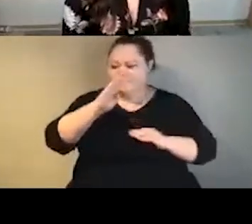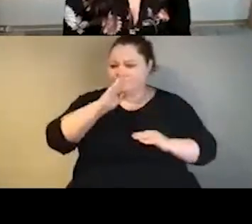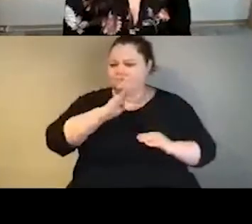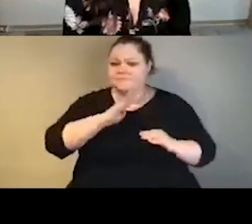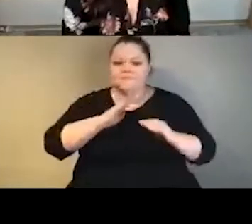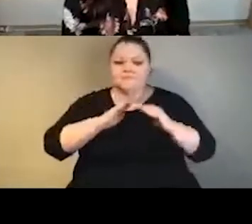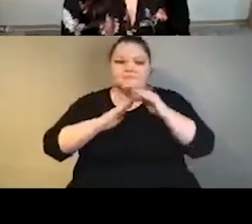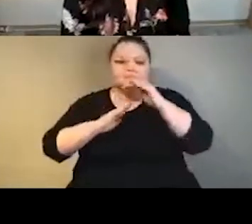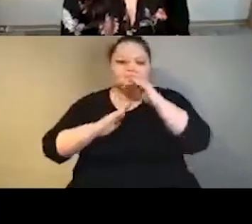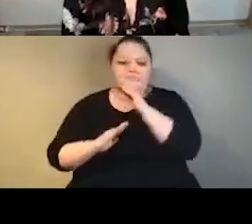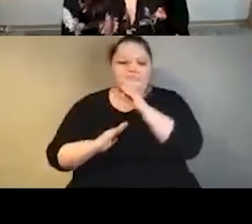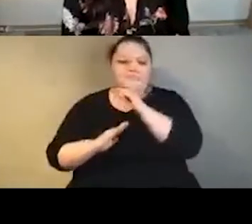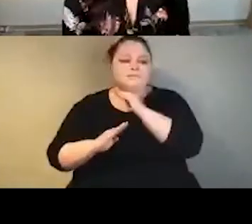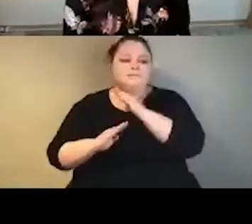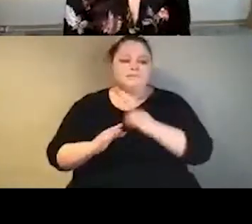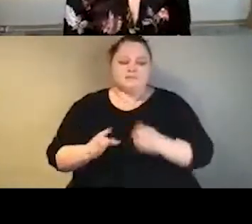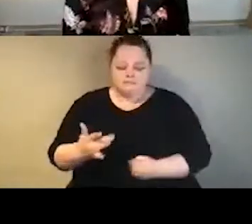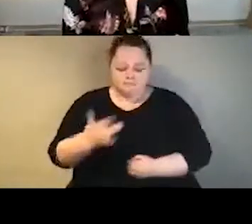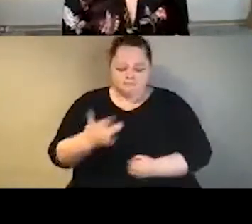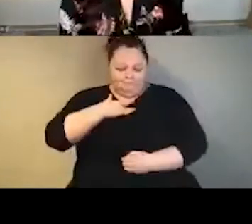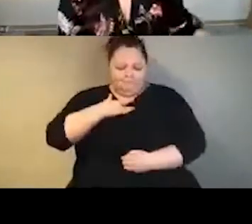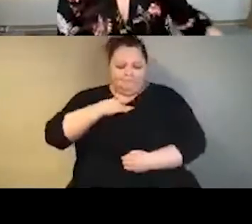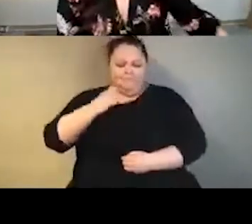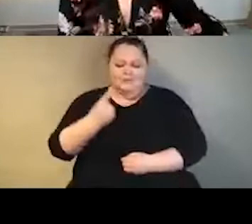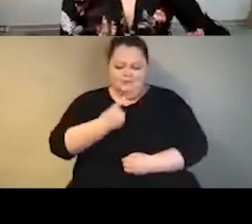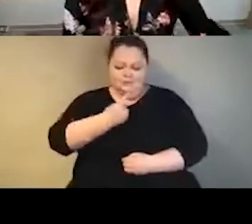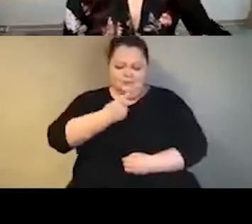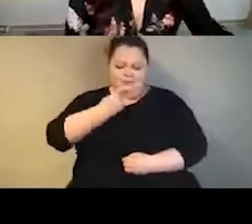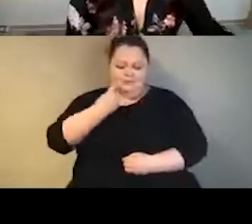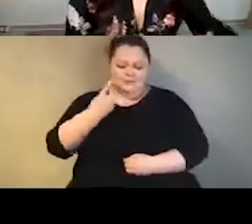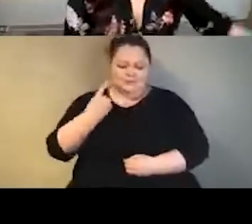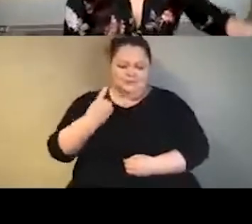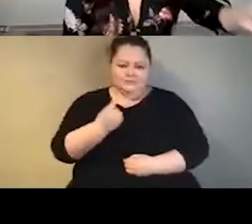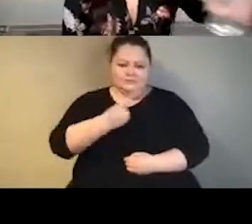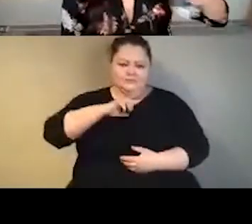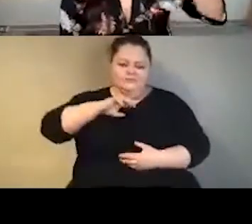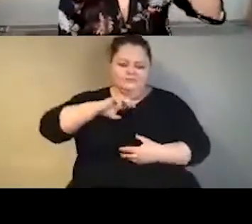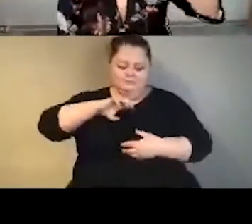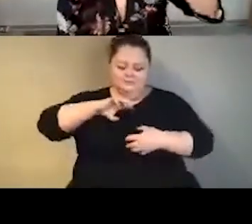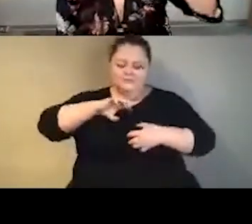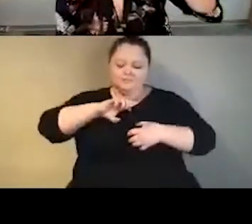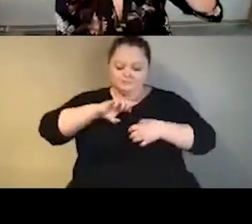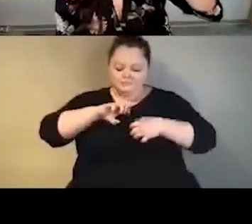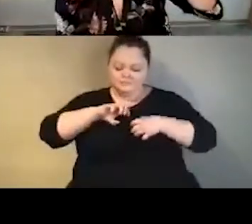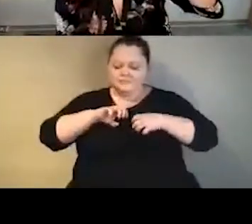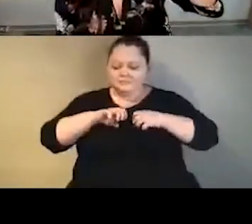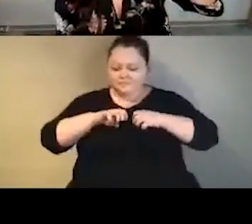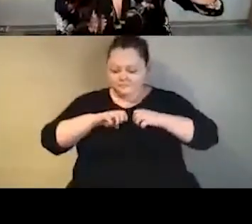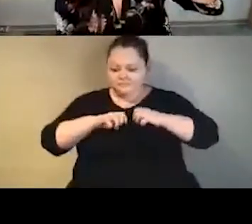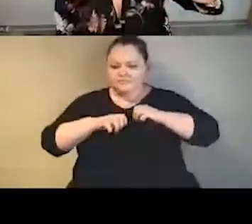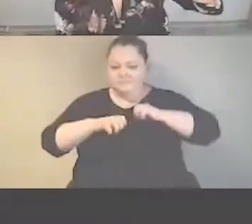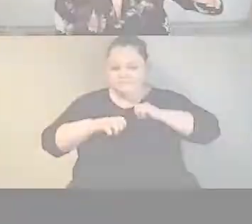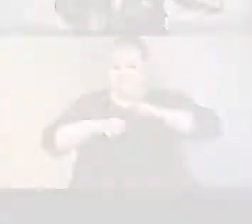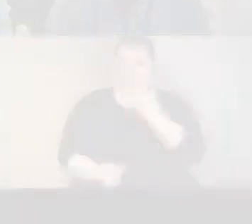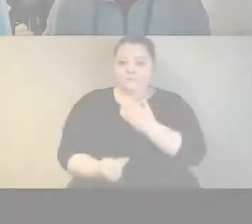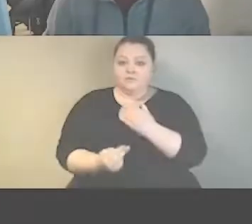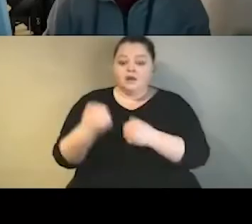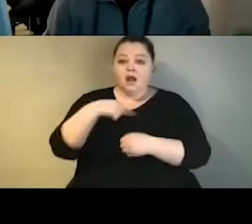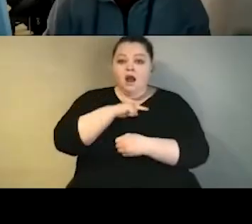When lonely hits the heart like a heavy blow.